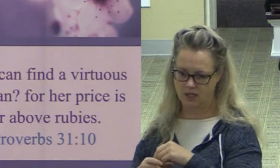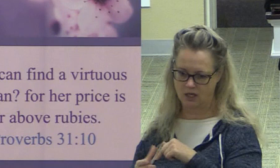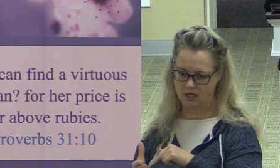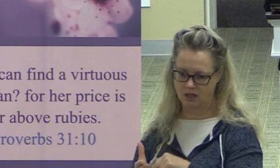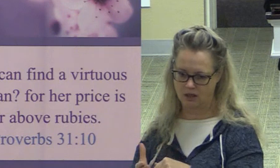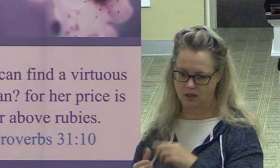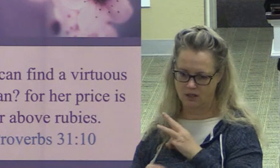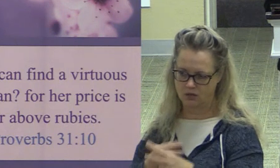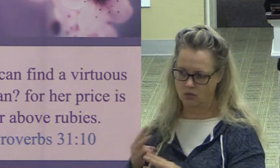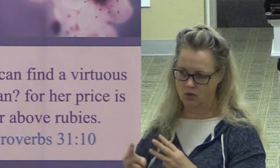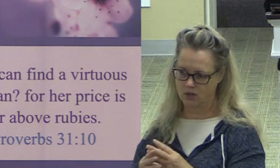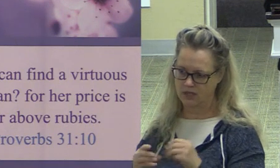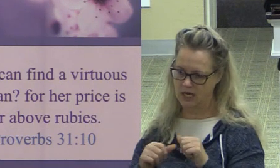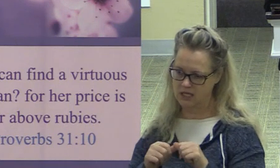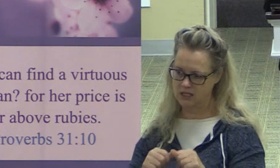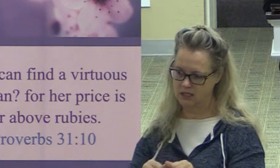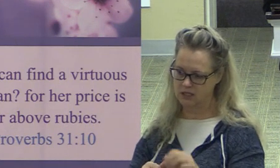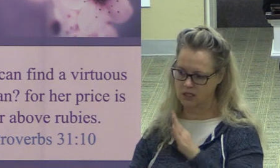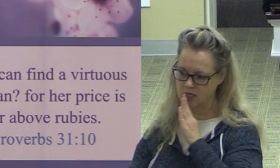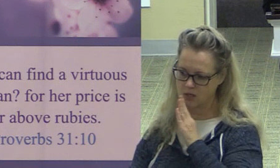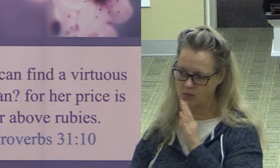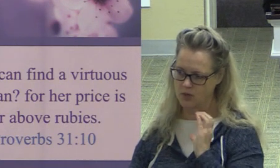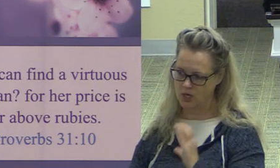be Christ-like and still stand out.